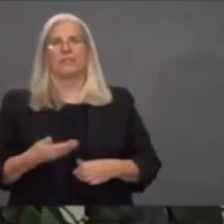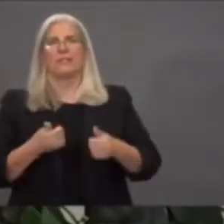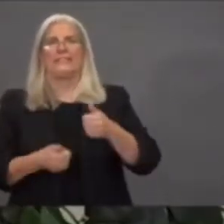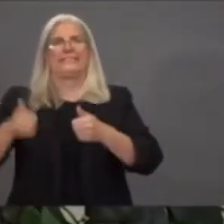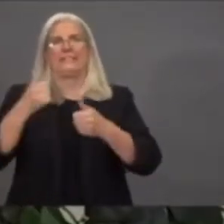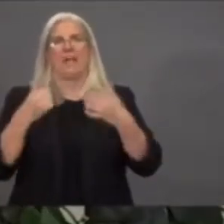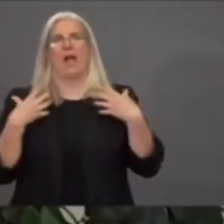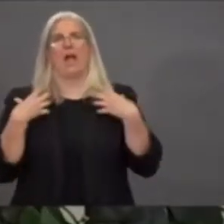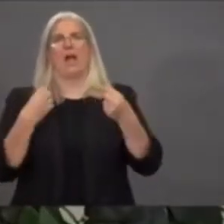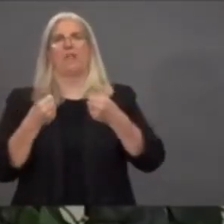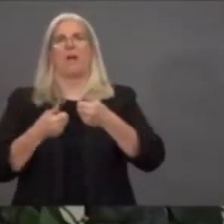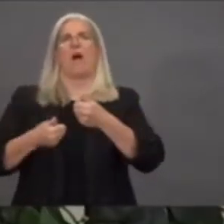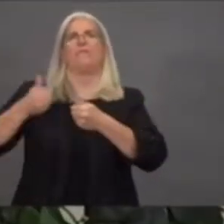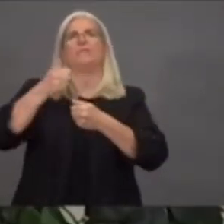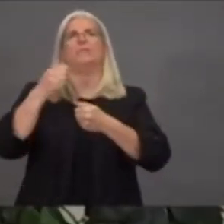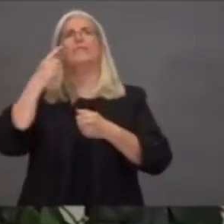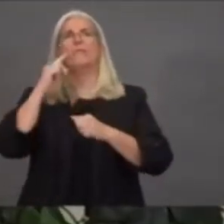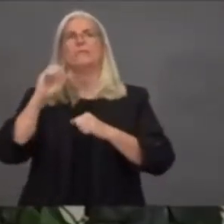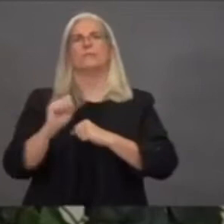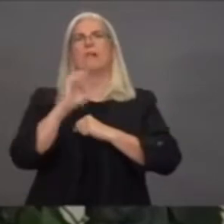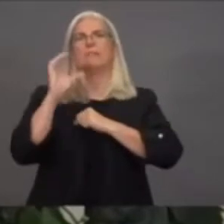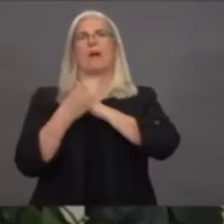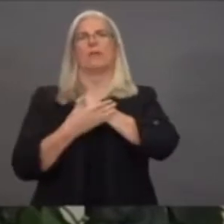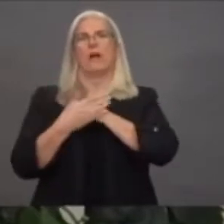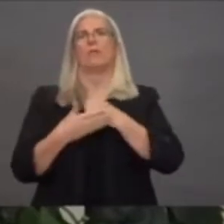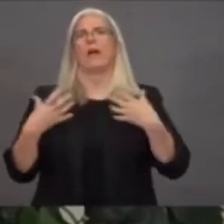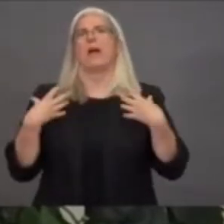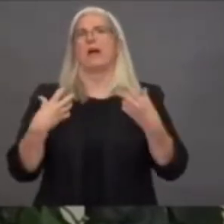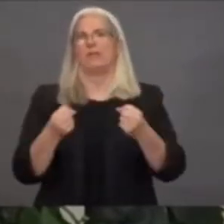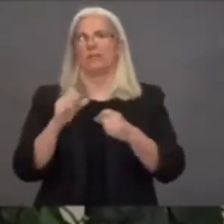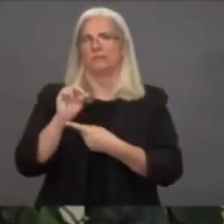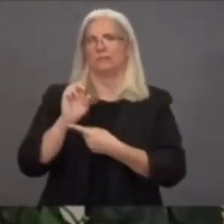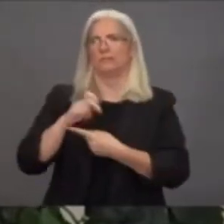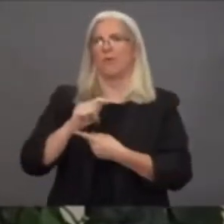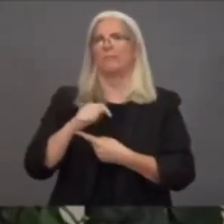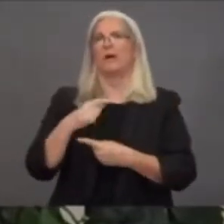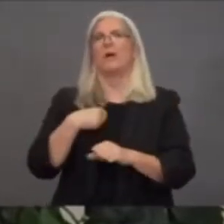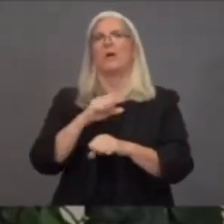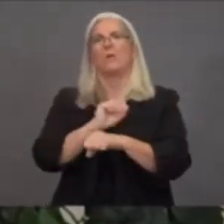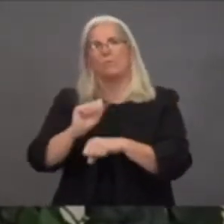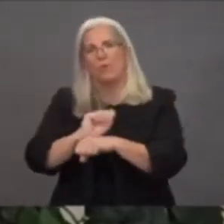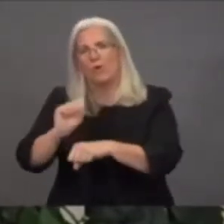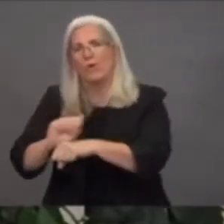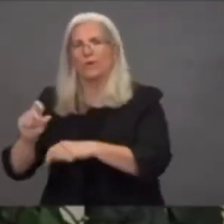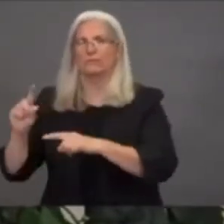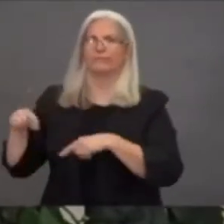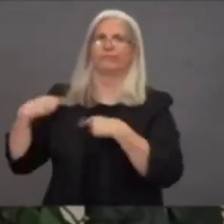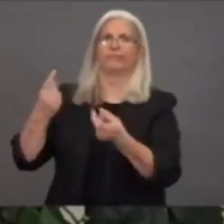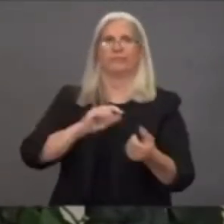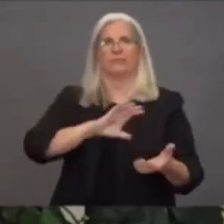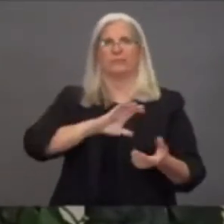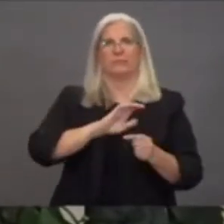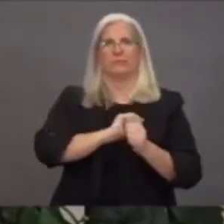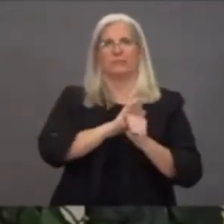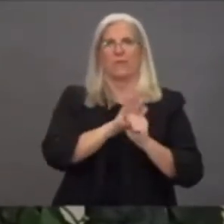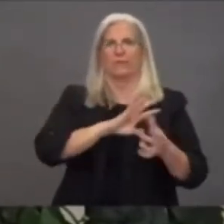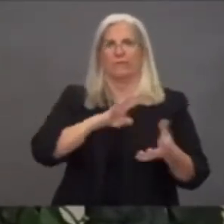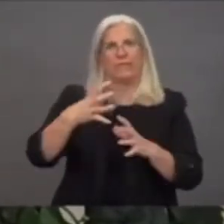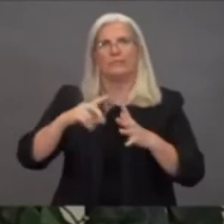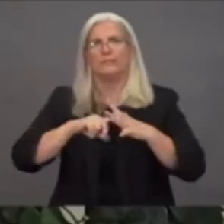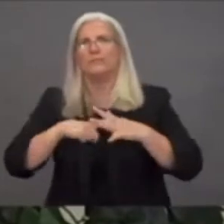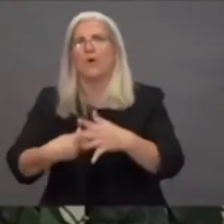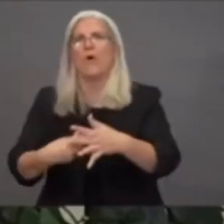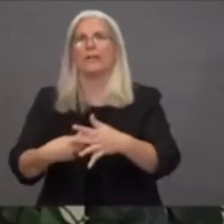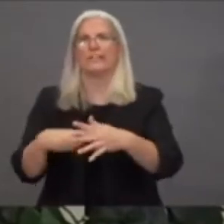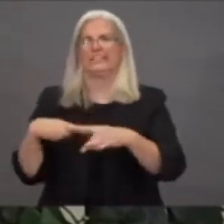And what that means is I've been working on the COVID-19 pandemic response since January. And